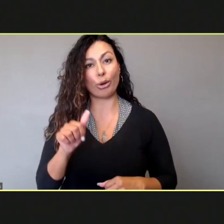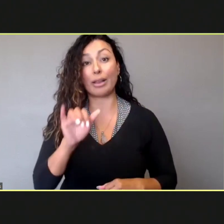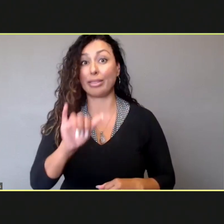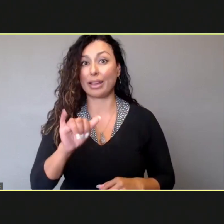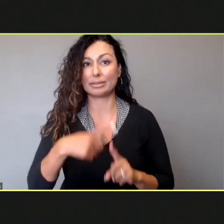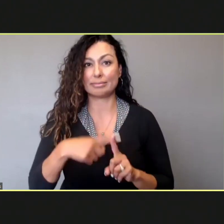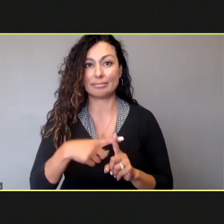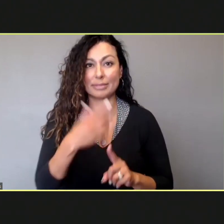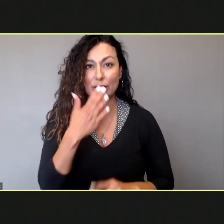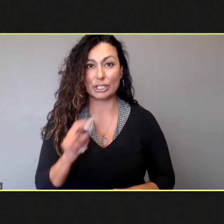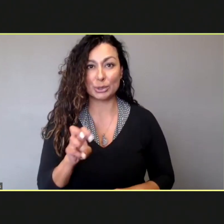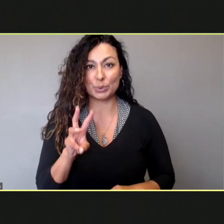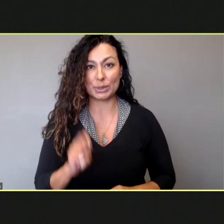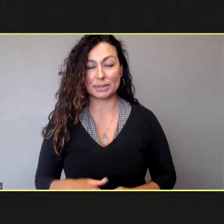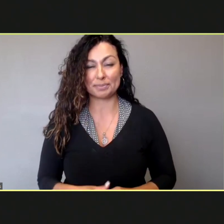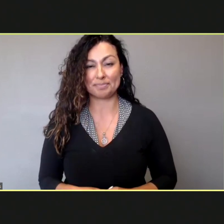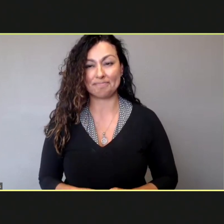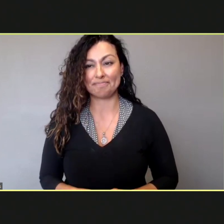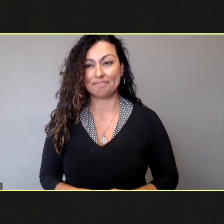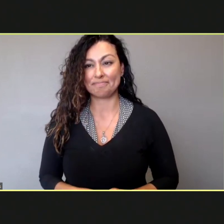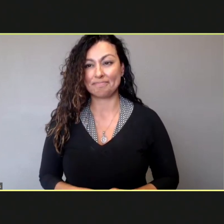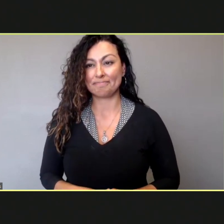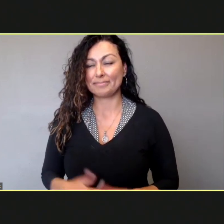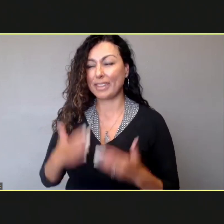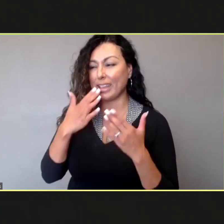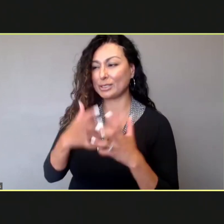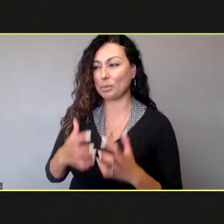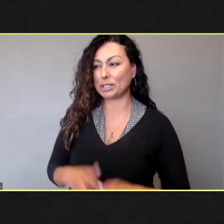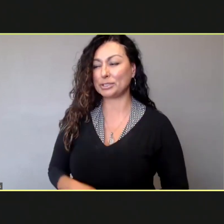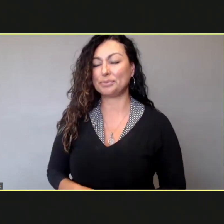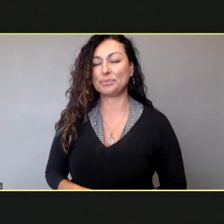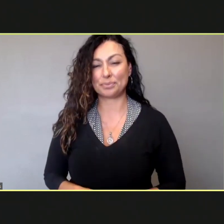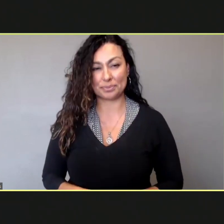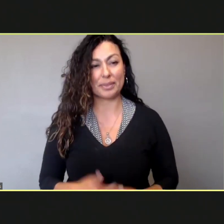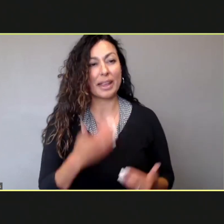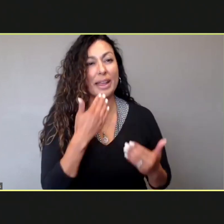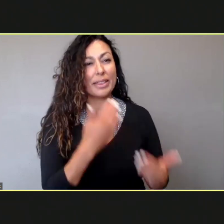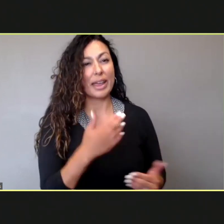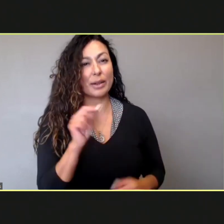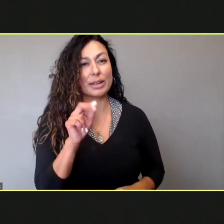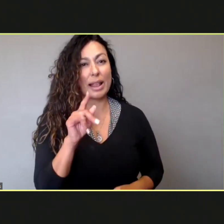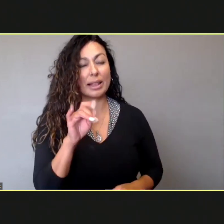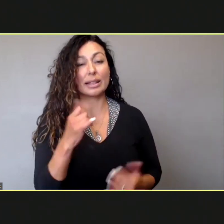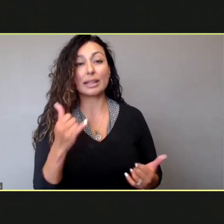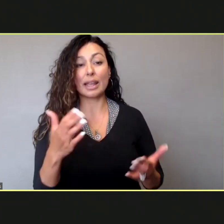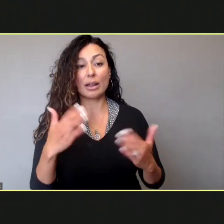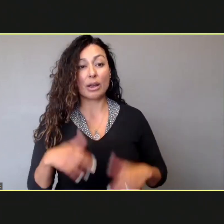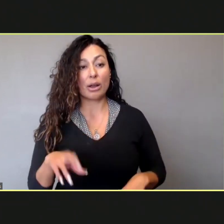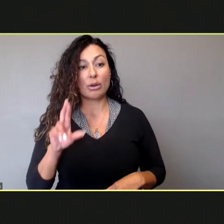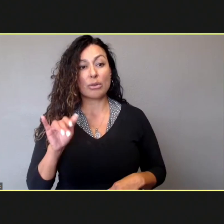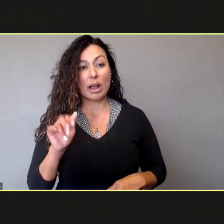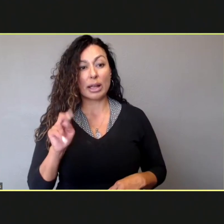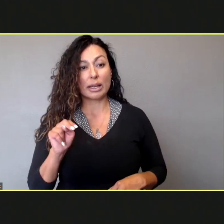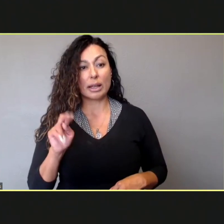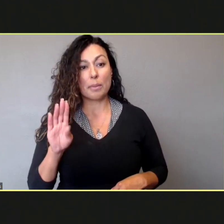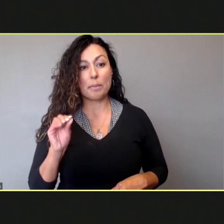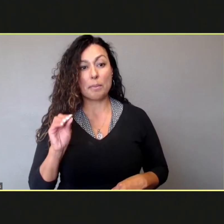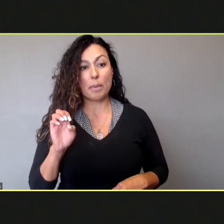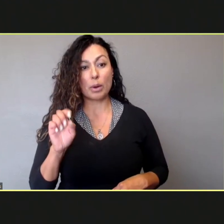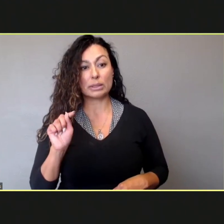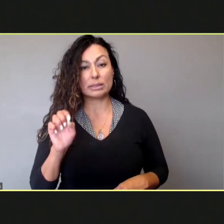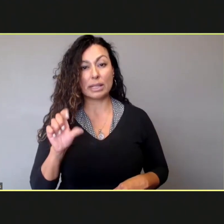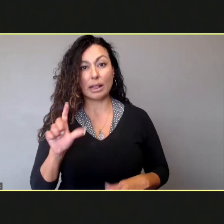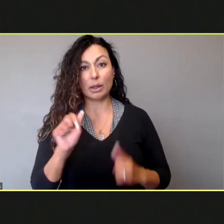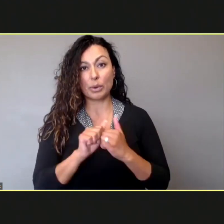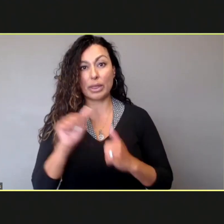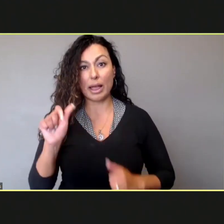news. Thank you so much. Thank you, Natalie. Next, we have Ryan Botel with the Albuquerque Journal, and